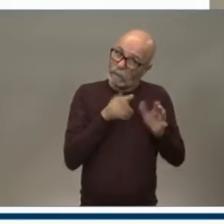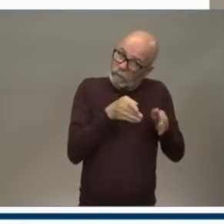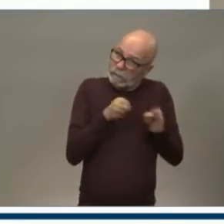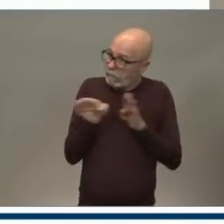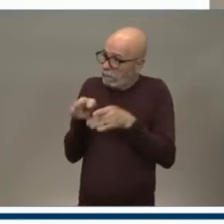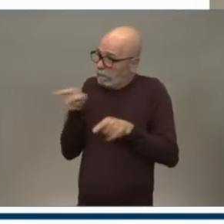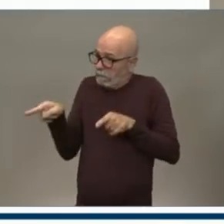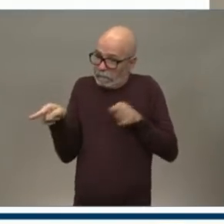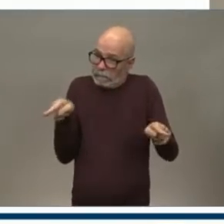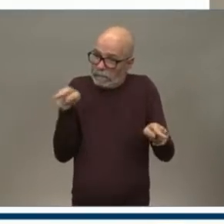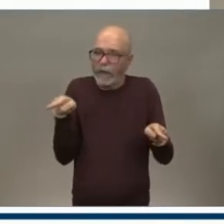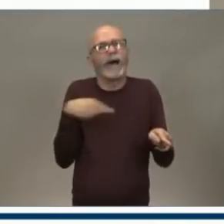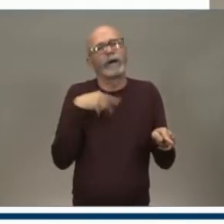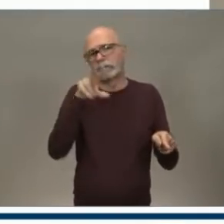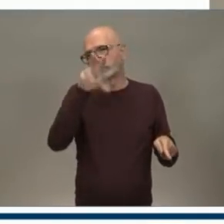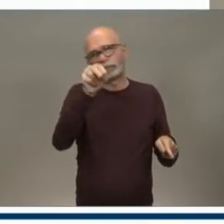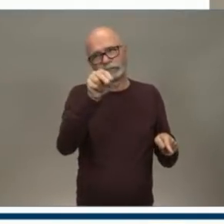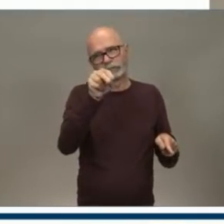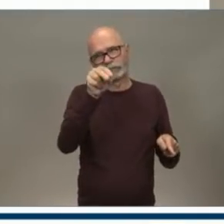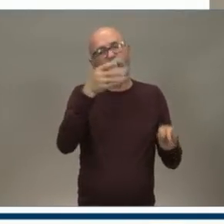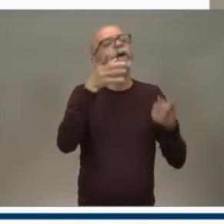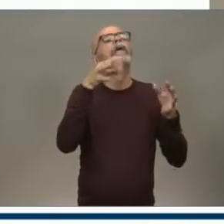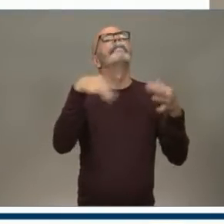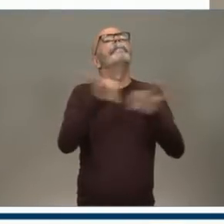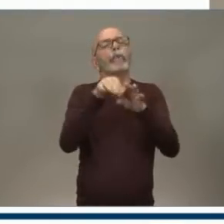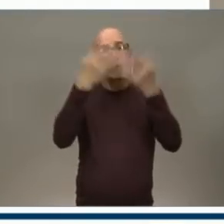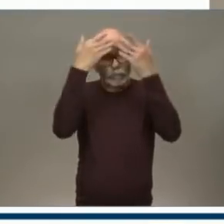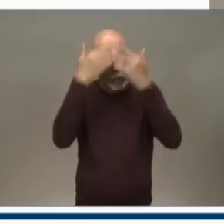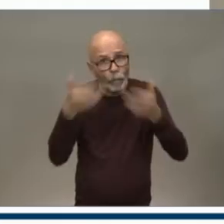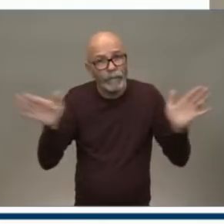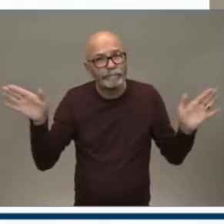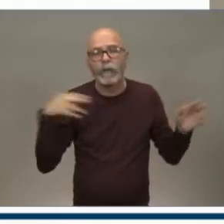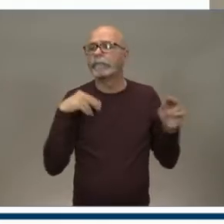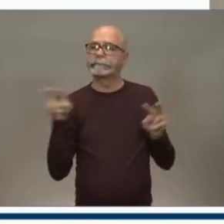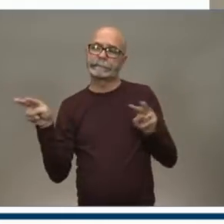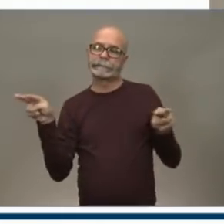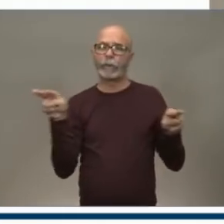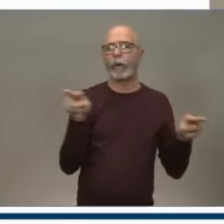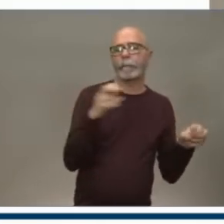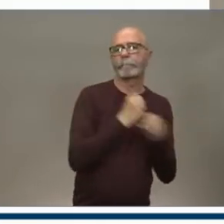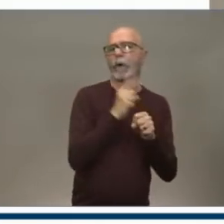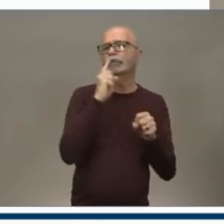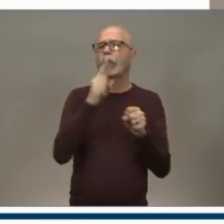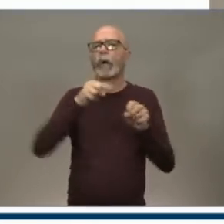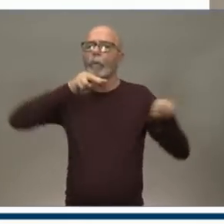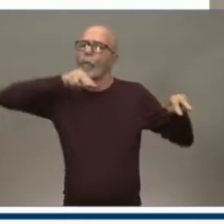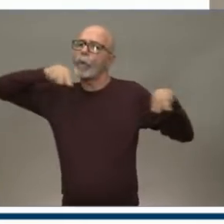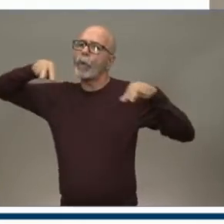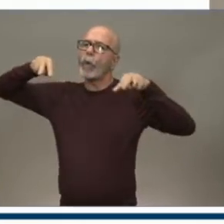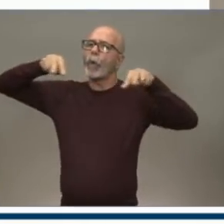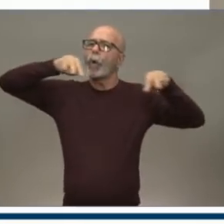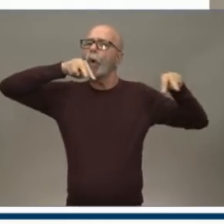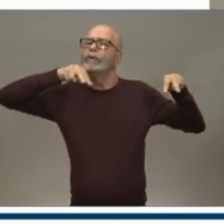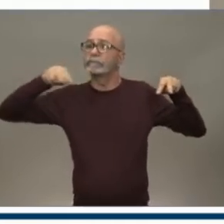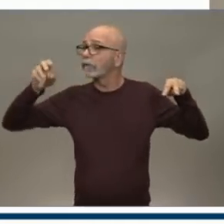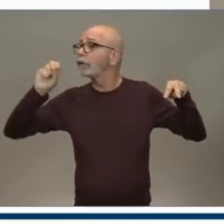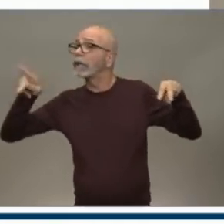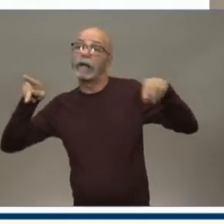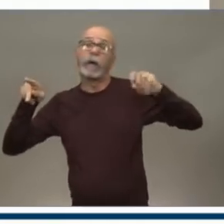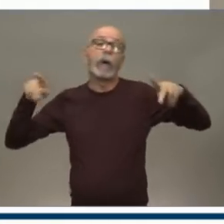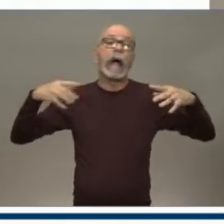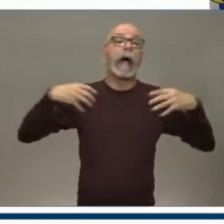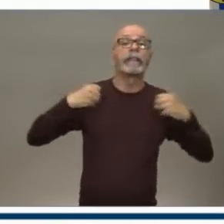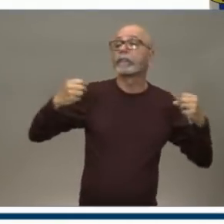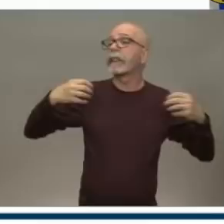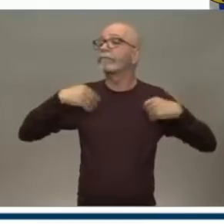minimize the amount of COVID that is in our communities, we're going to minimize the ability for COVID to get into schools. Go with your follow-up,